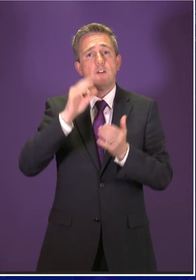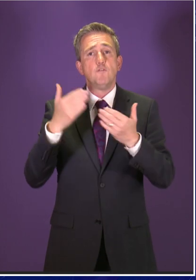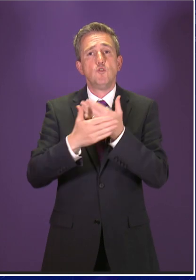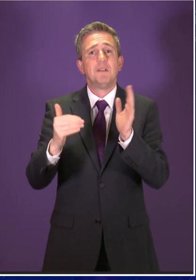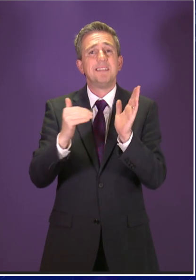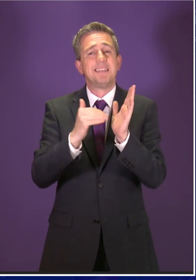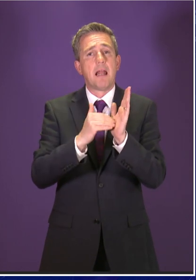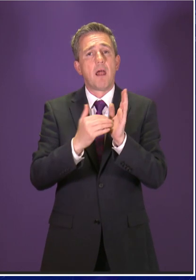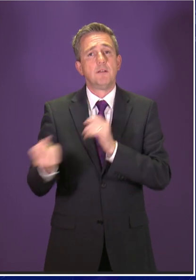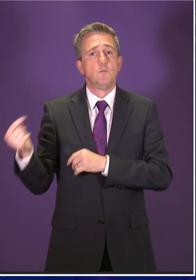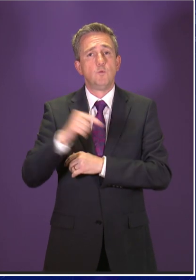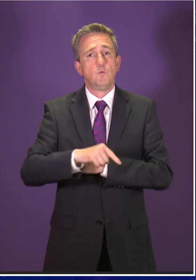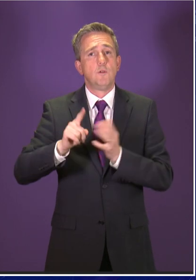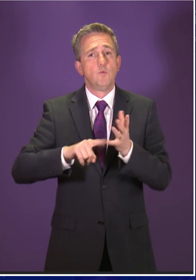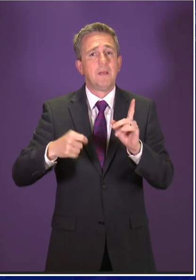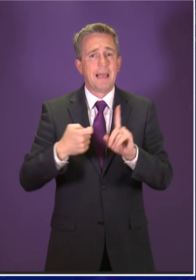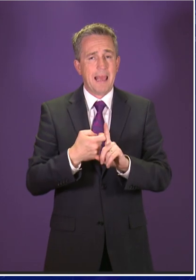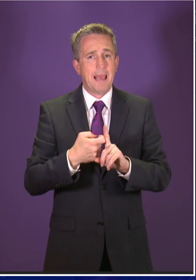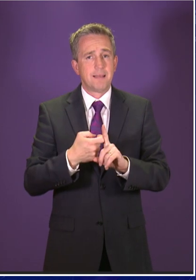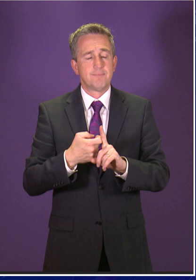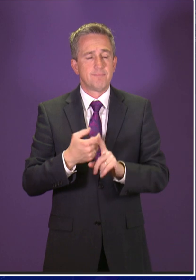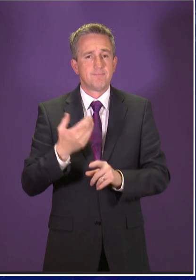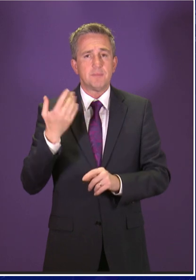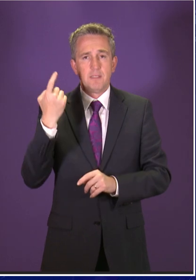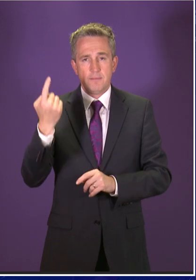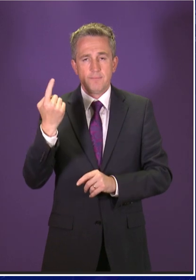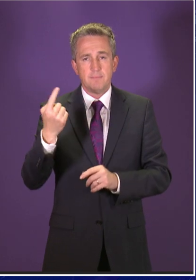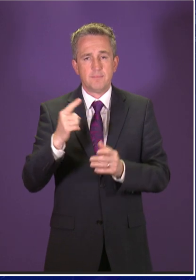Zealand to the United Kingdom, to join us at the lectern. Sir Gerry.